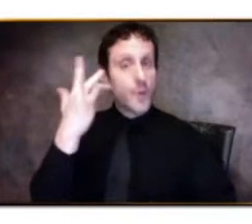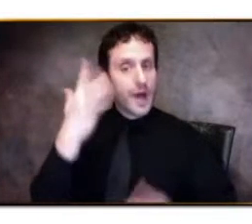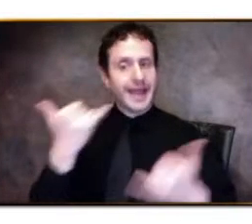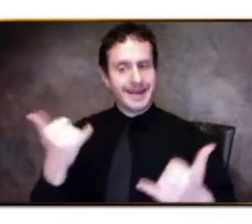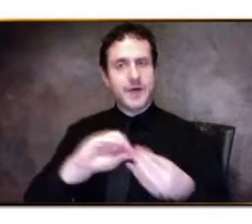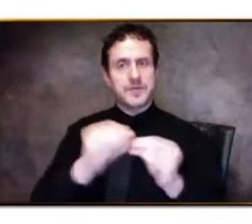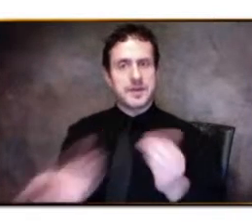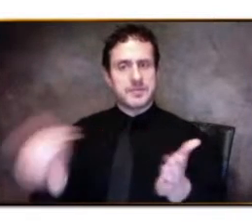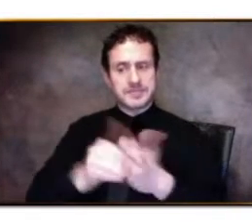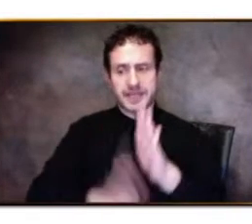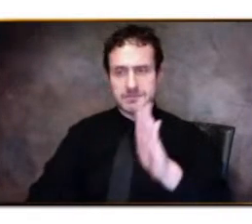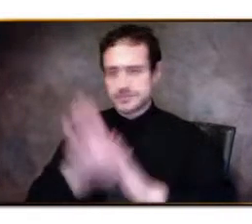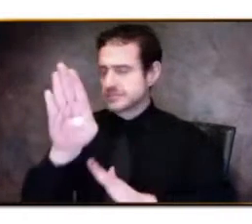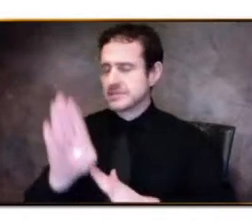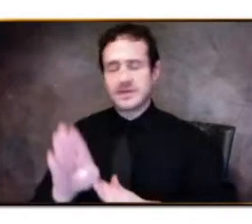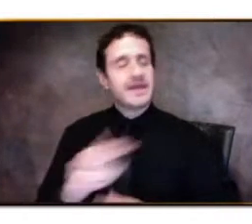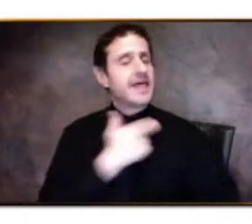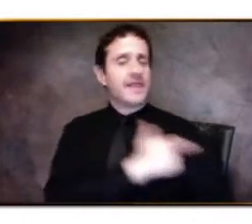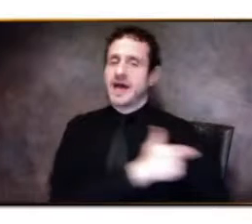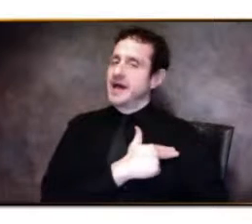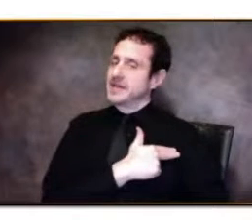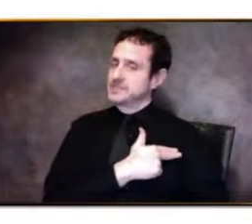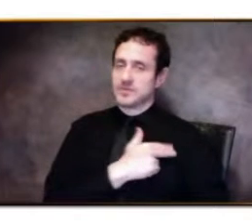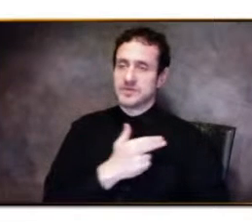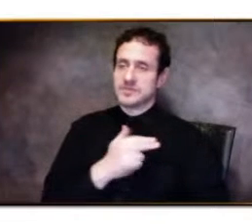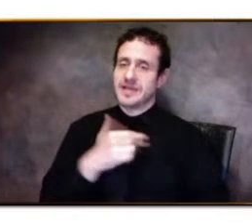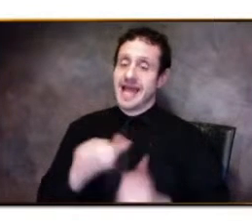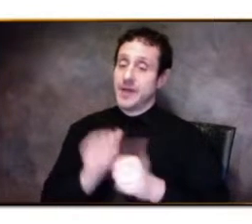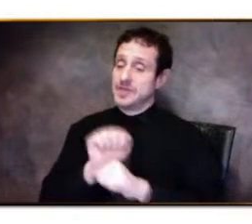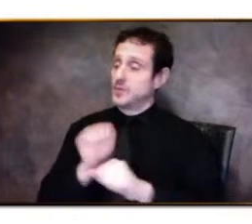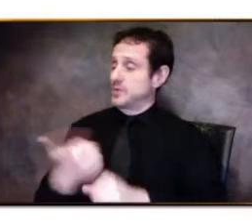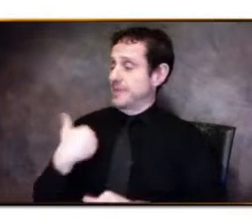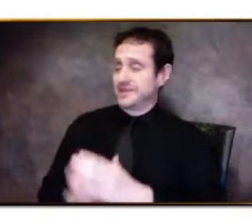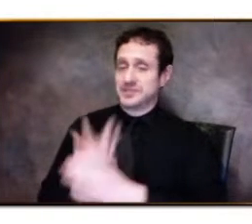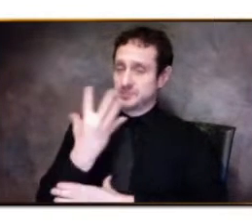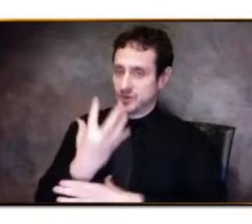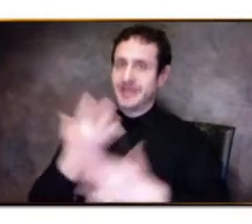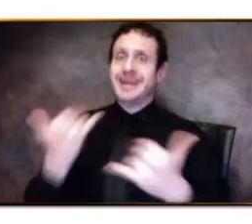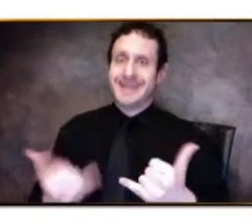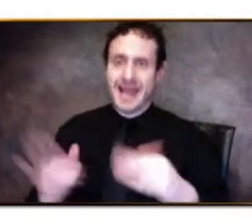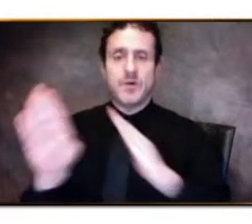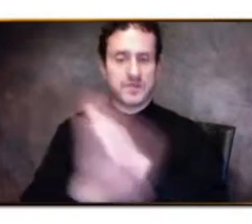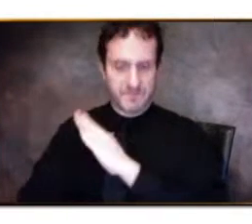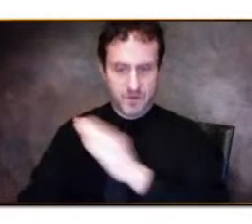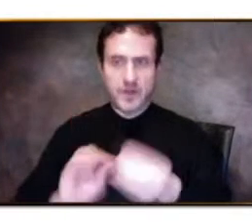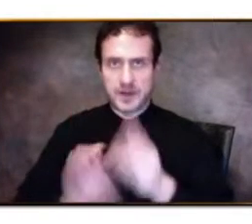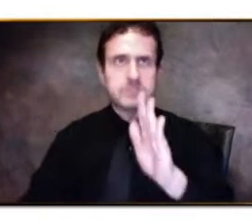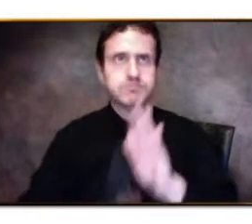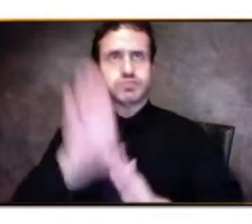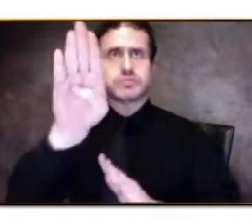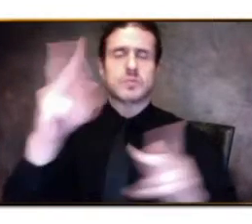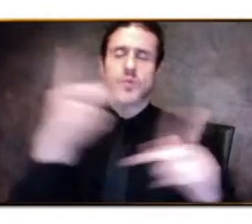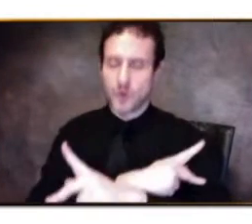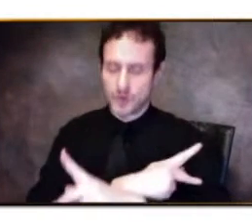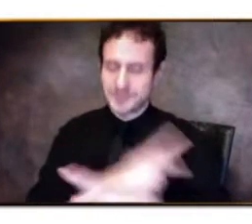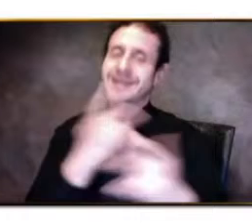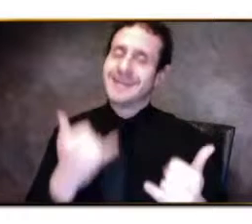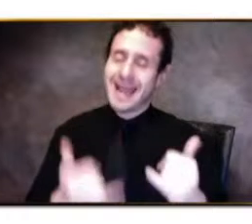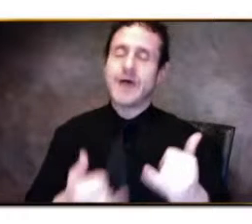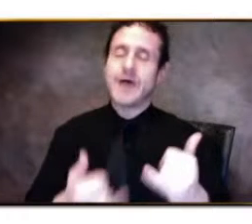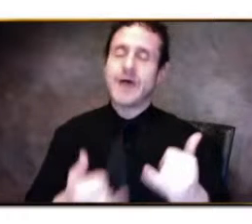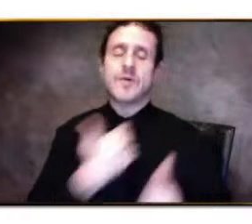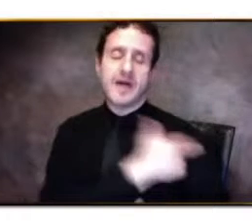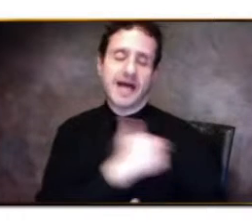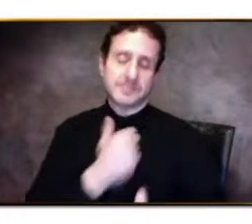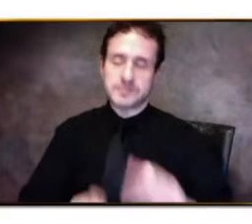support the same way as it did in the spring. So tomorrow, this weekend, and just a few months longer,